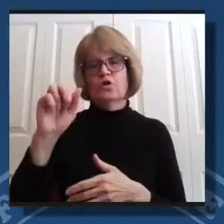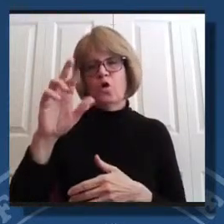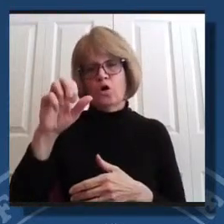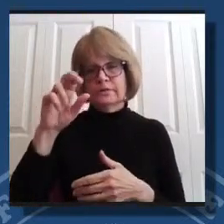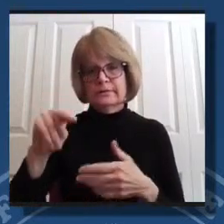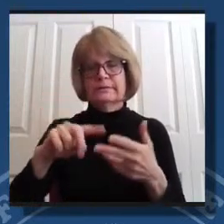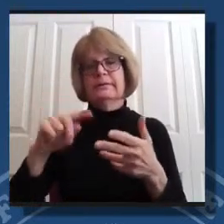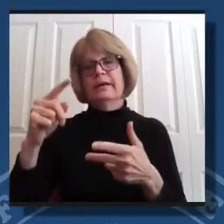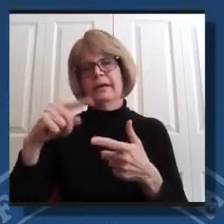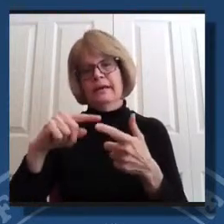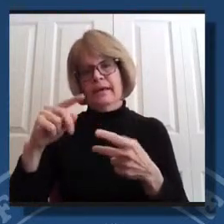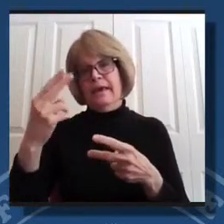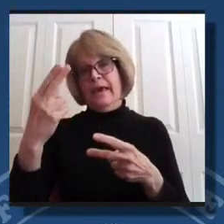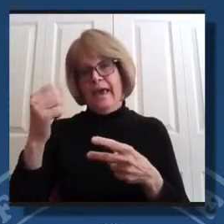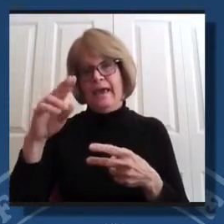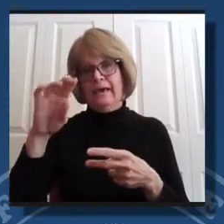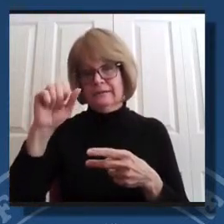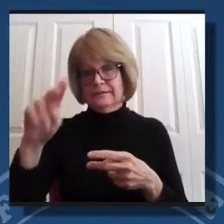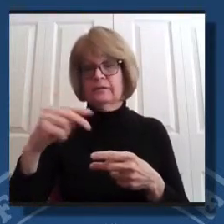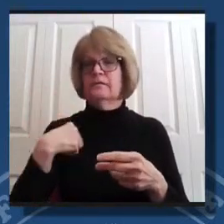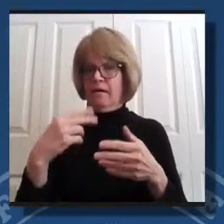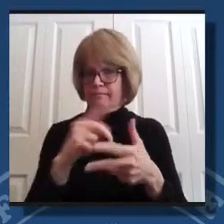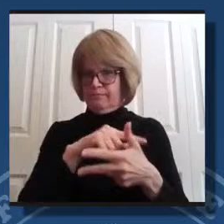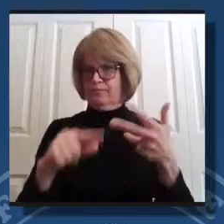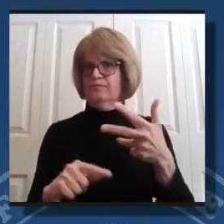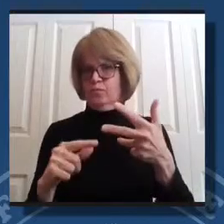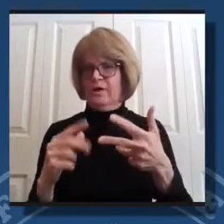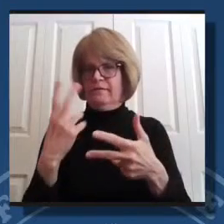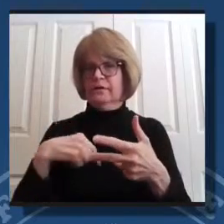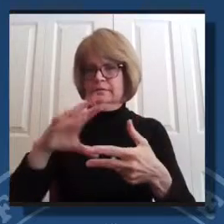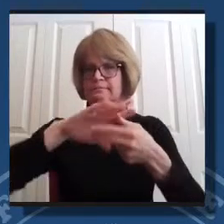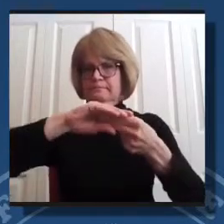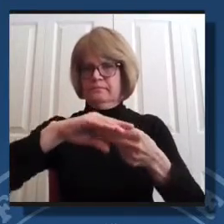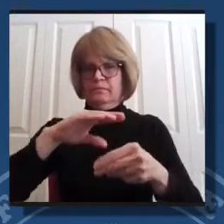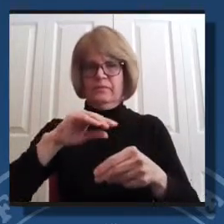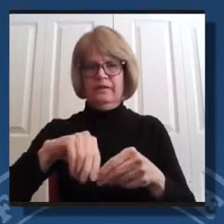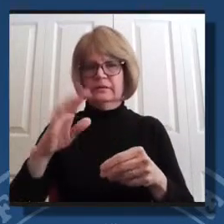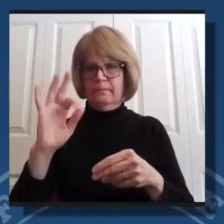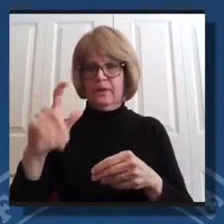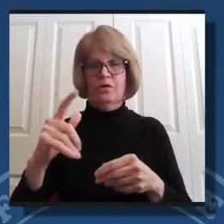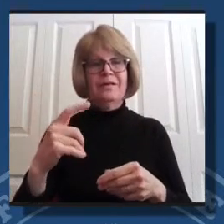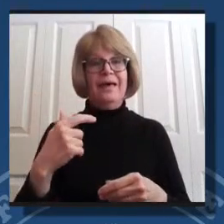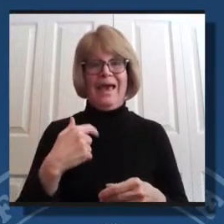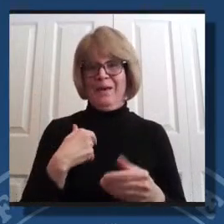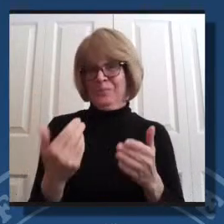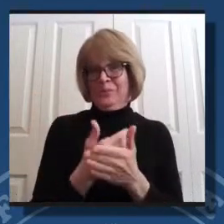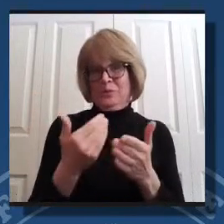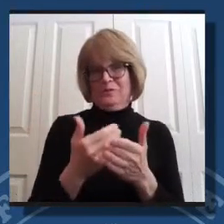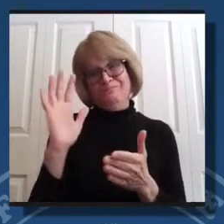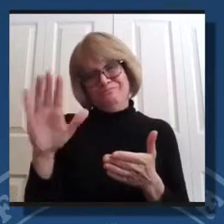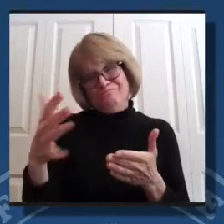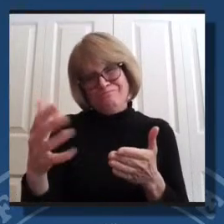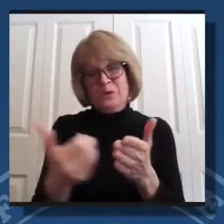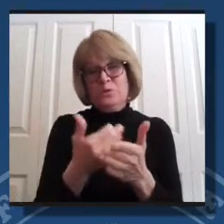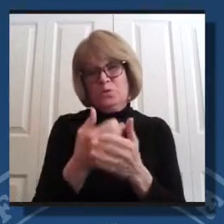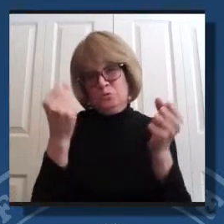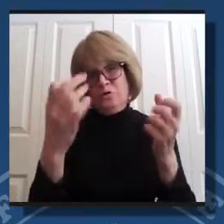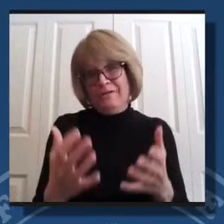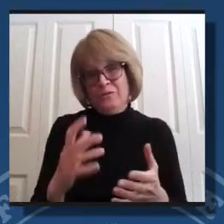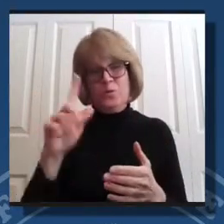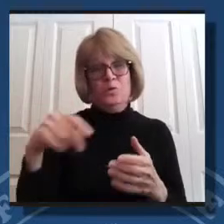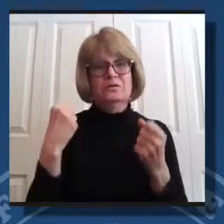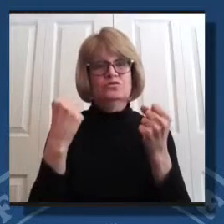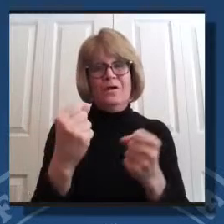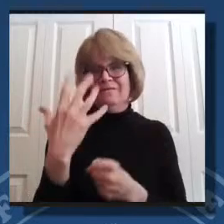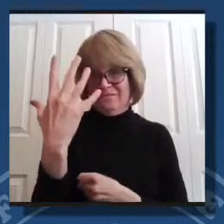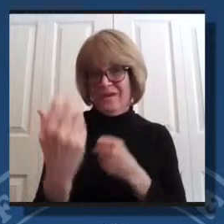Hansen, with whom I'm leading on this bill. Myself, I'm a relatively new driver. Some of you know that about me. I've only been driving